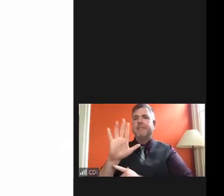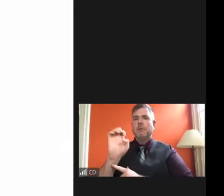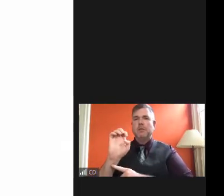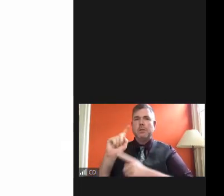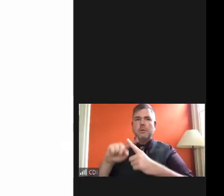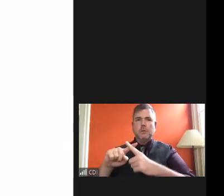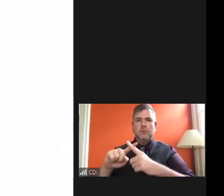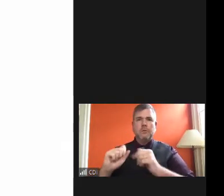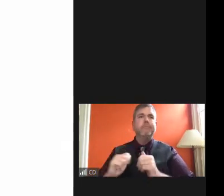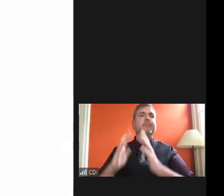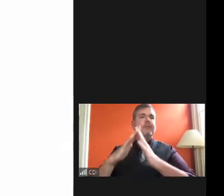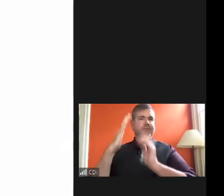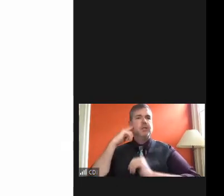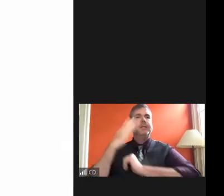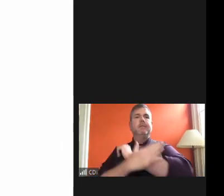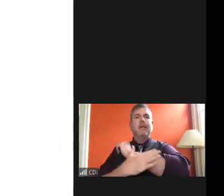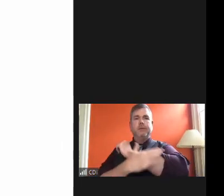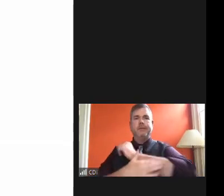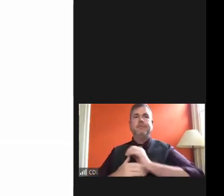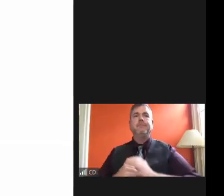listed on the bottom there, which is